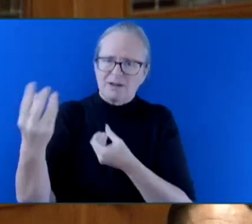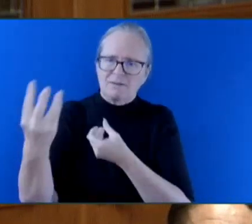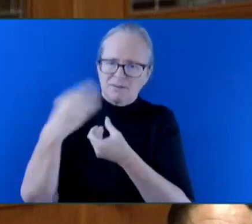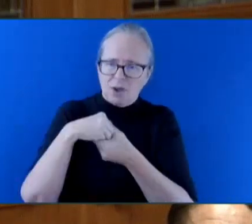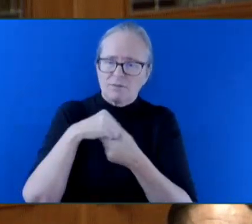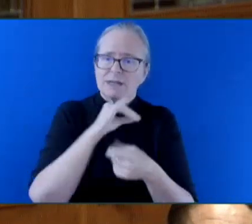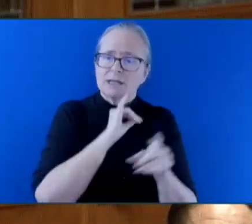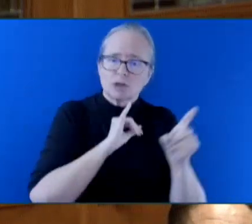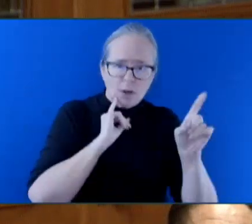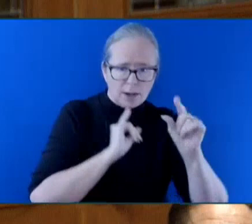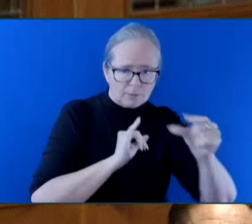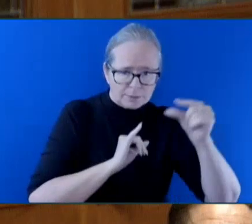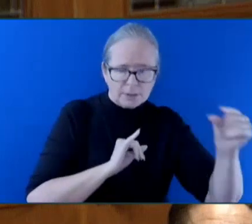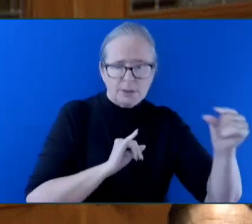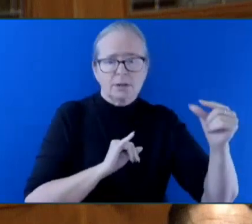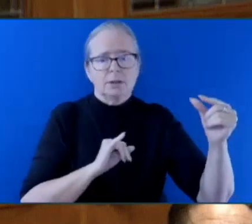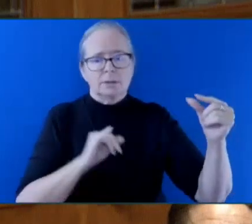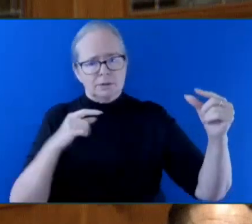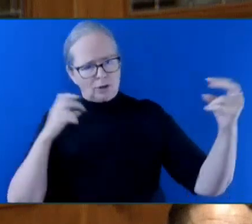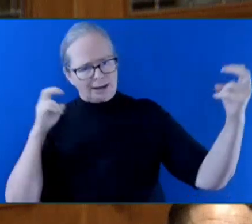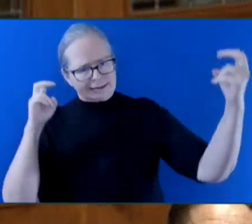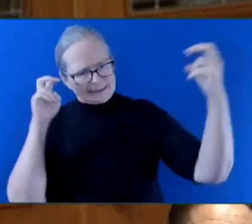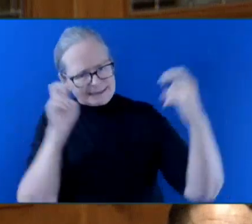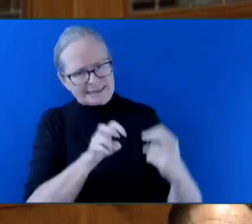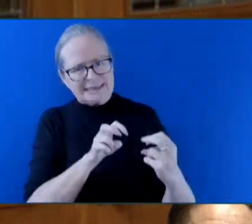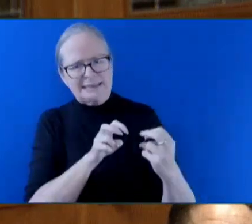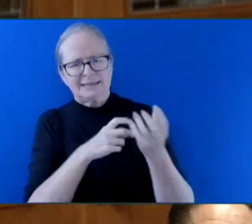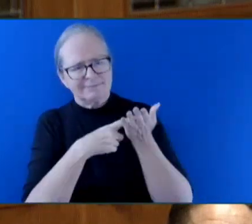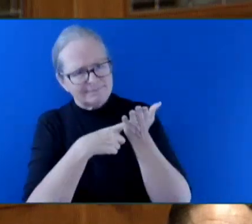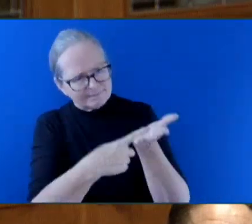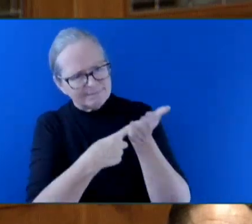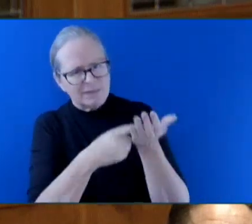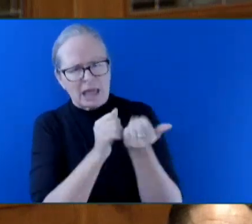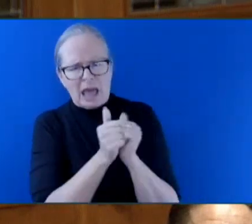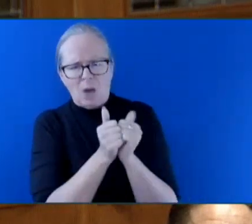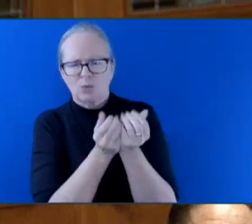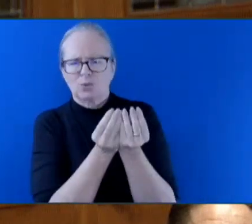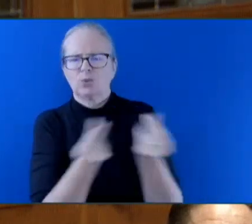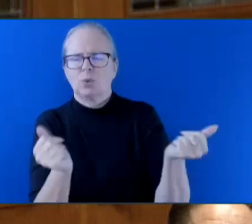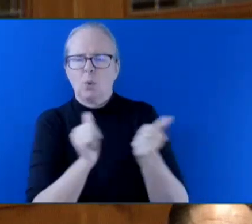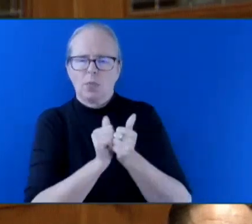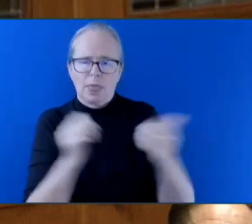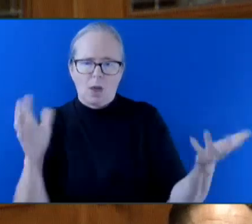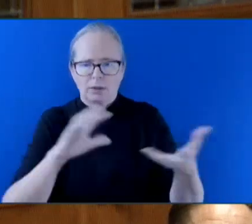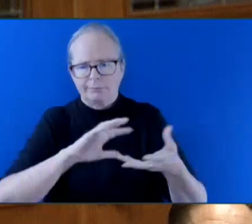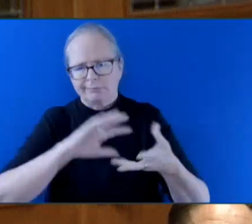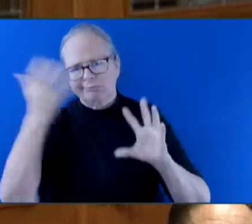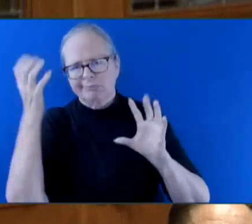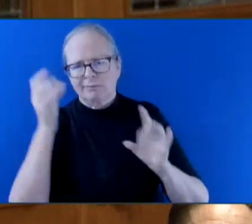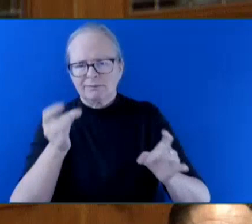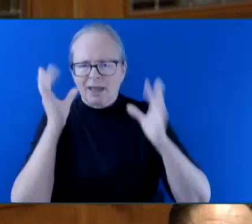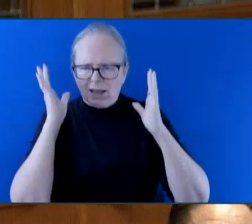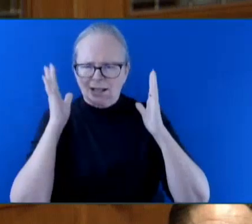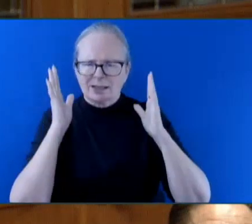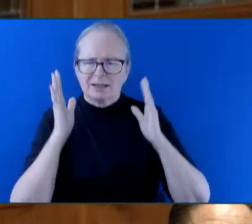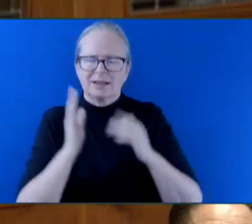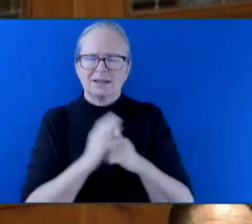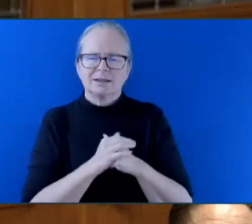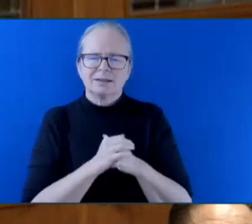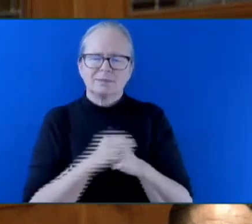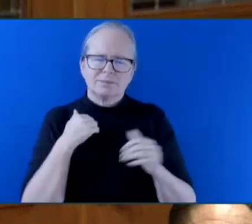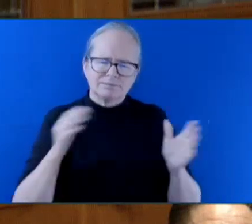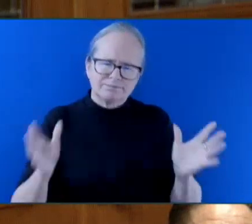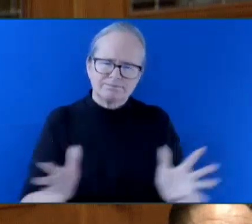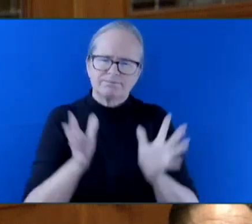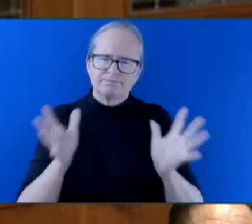violence. Within British Columbia, and especially within this House, I urge all of us to be focused on ensuring the safety of